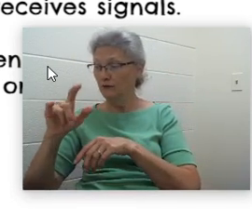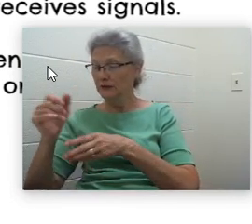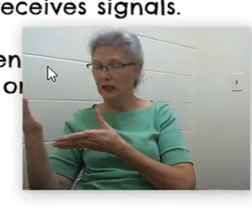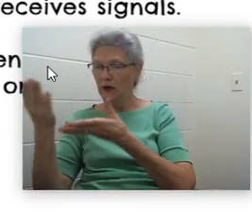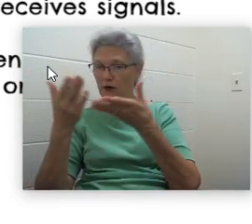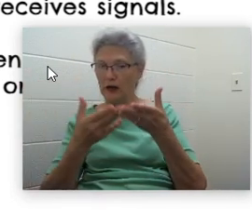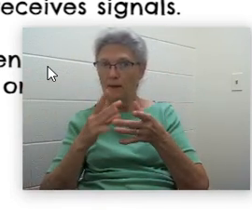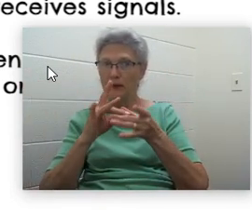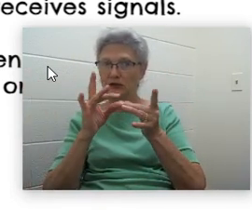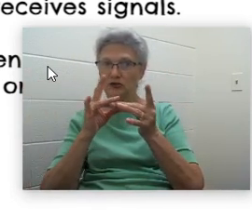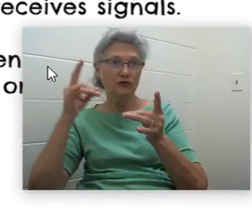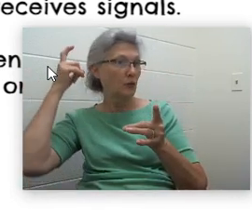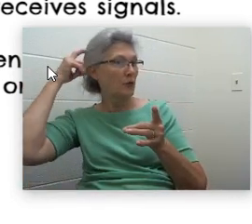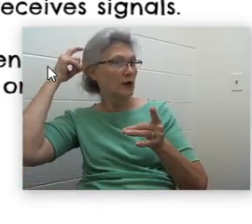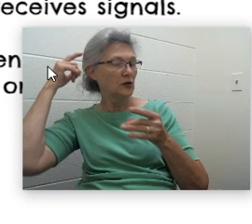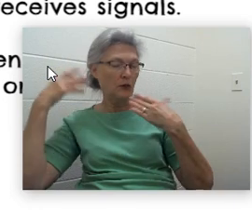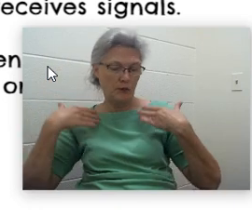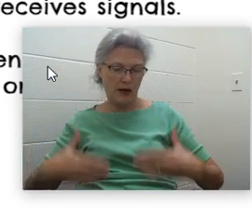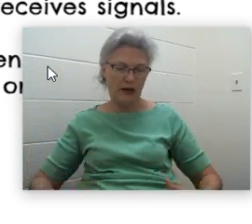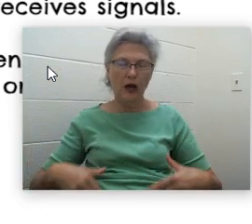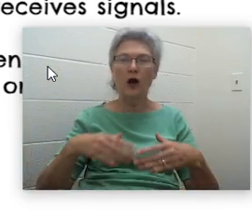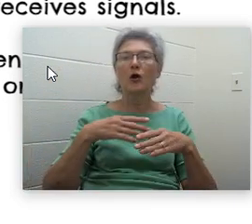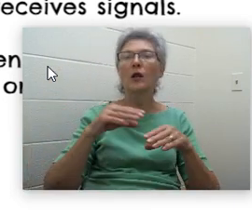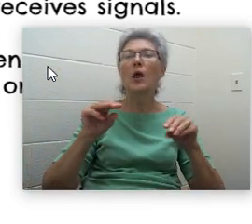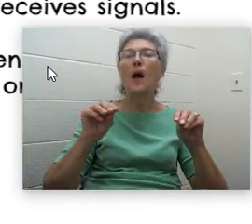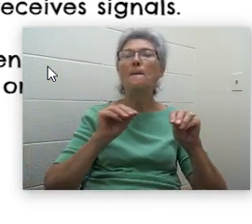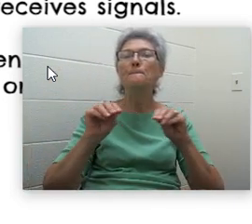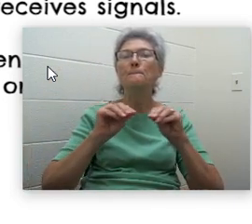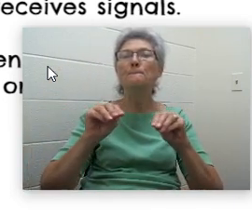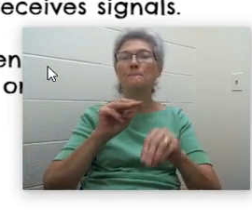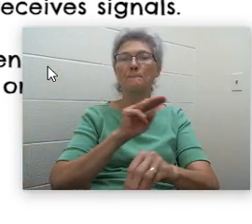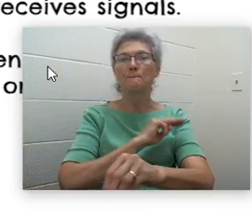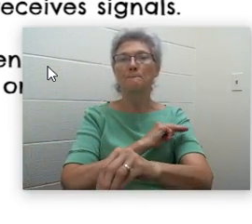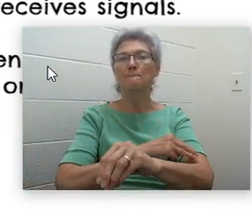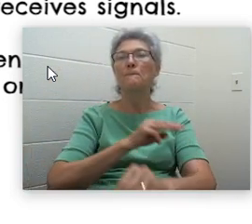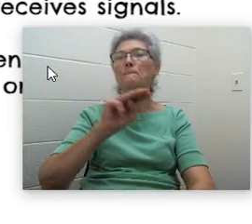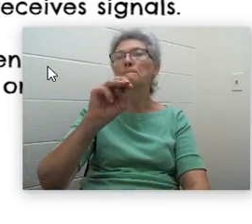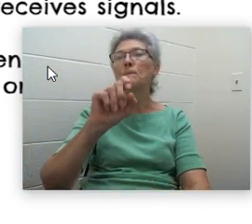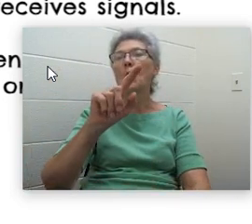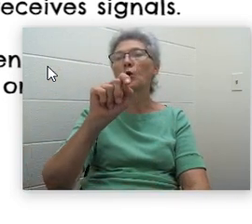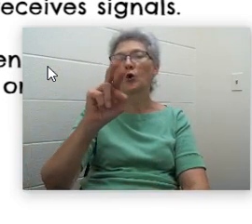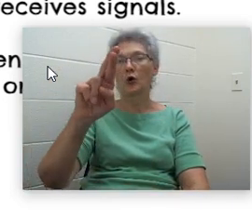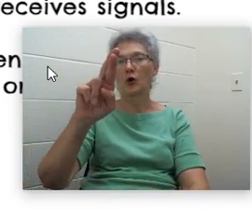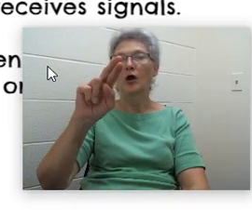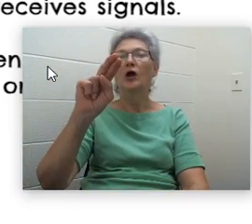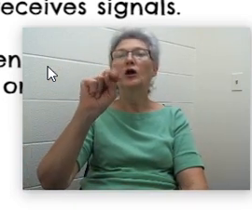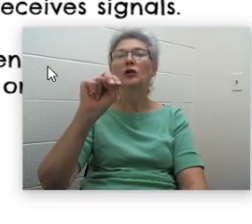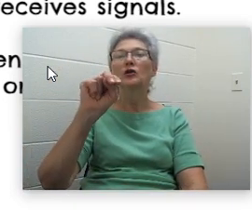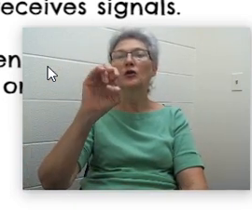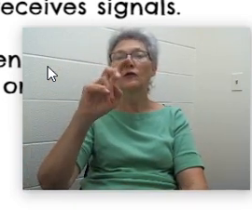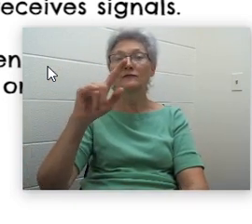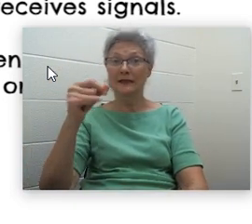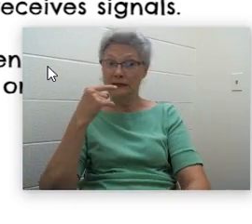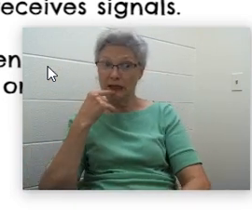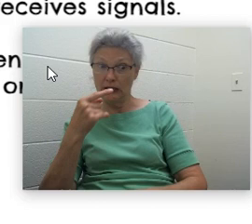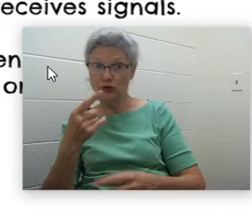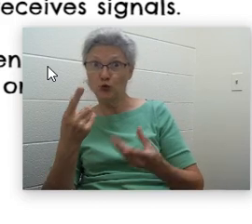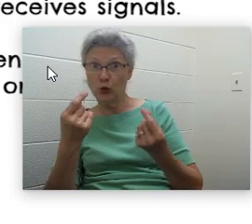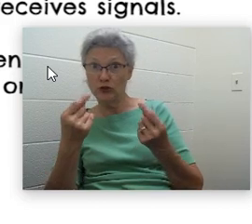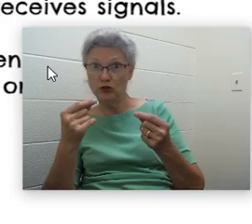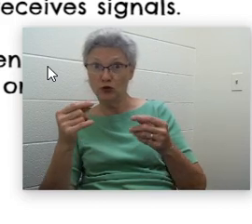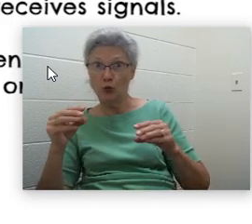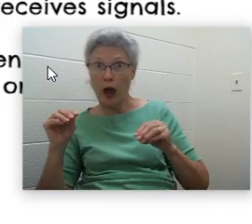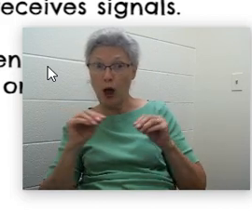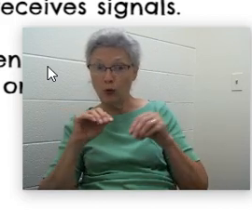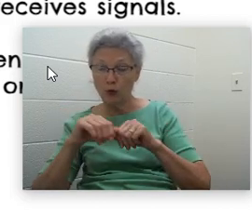the brain to the body are called motor nerves. They tell us what action should be taken. The peripheral nervous